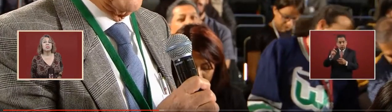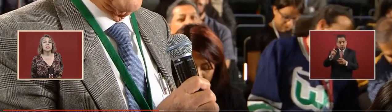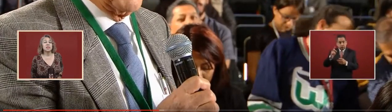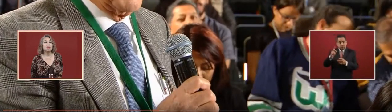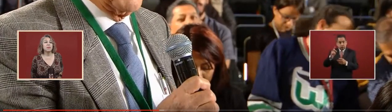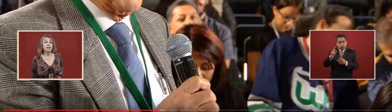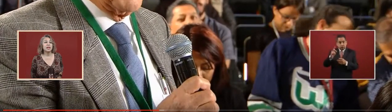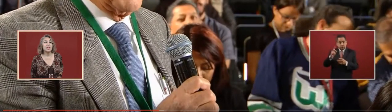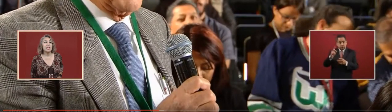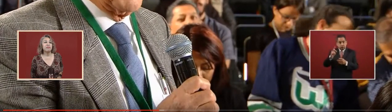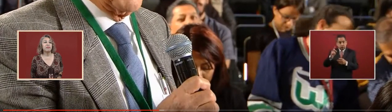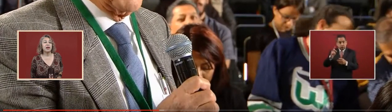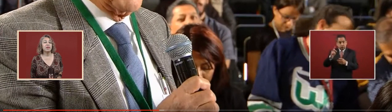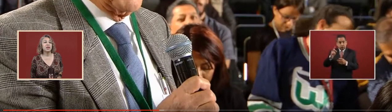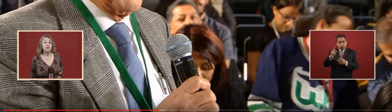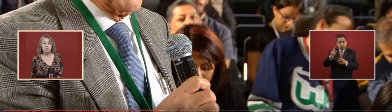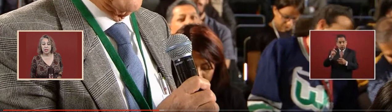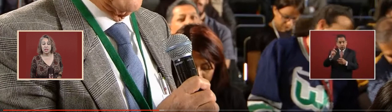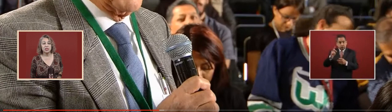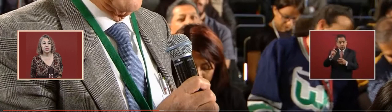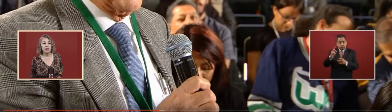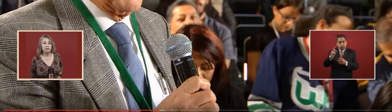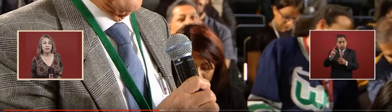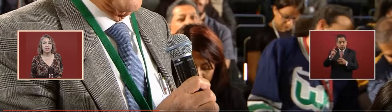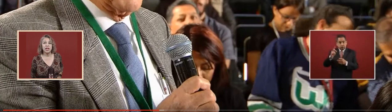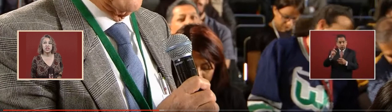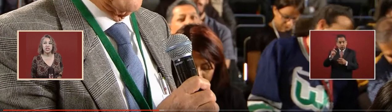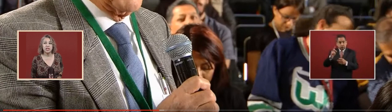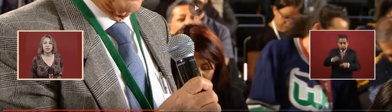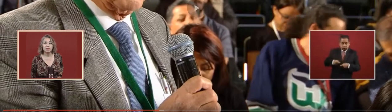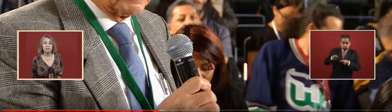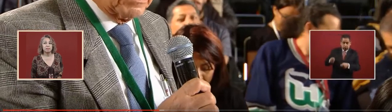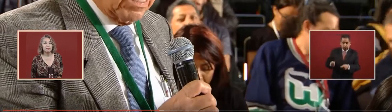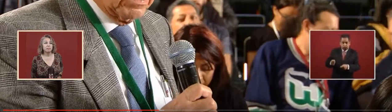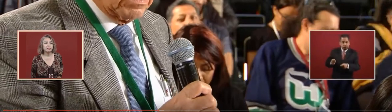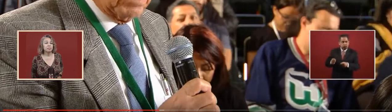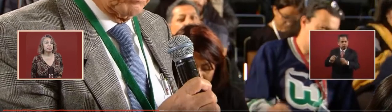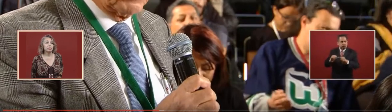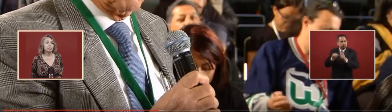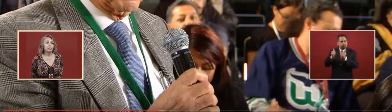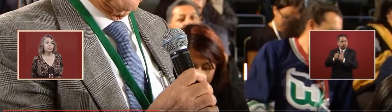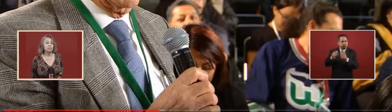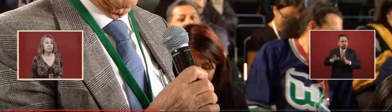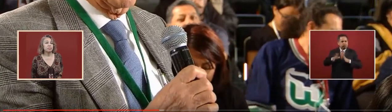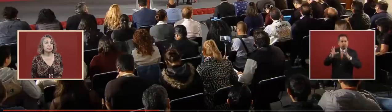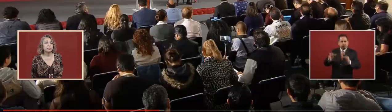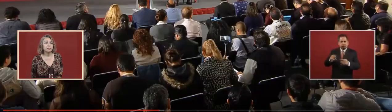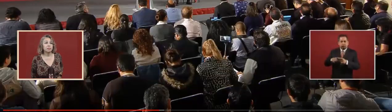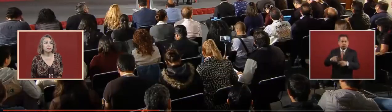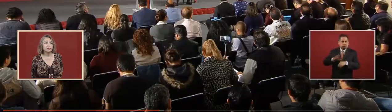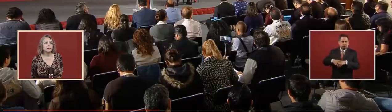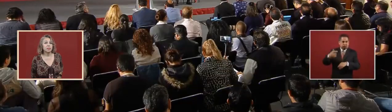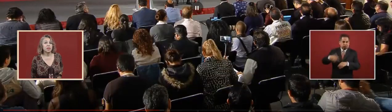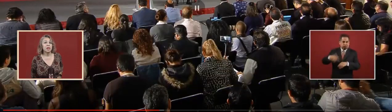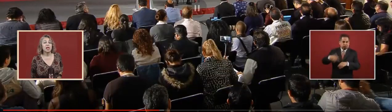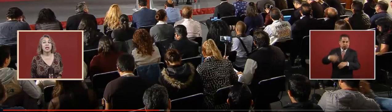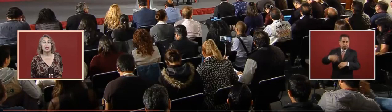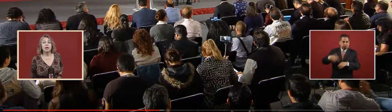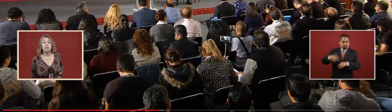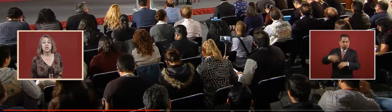So there was this man that gave 500 million to that foundation. Es la fundación más rica de América Latina, o la